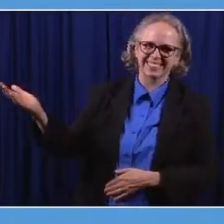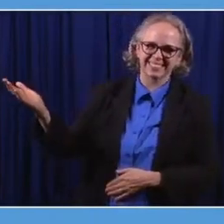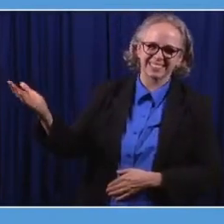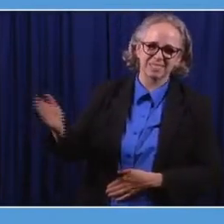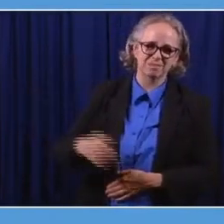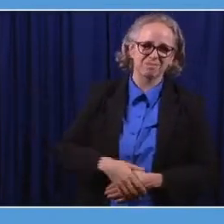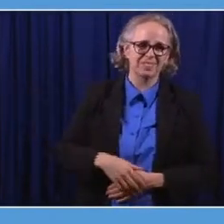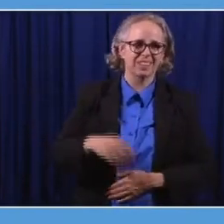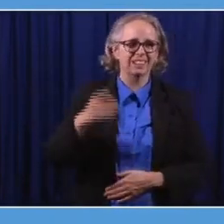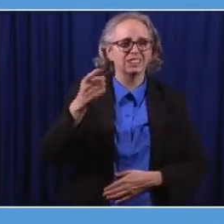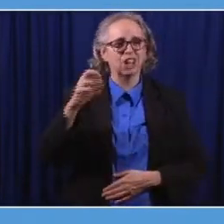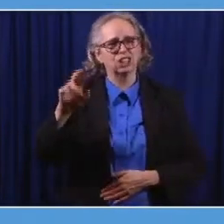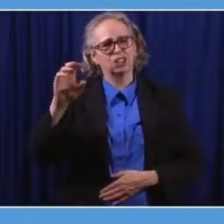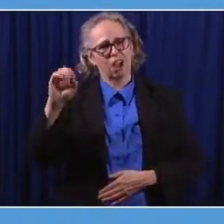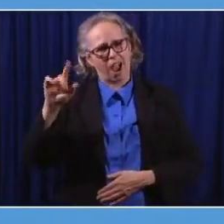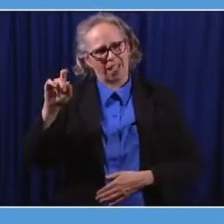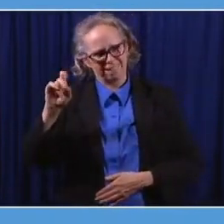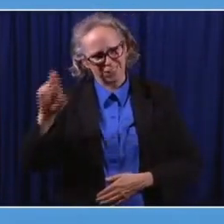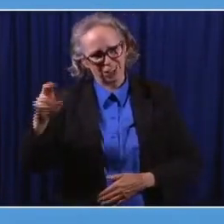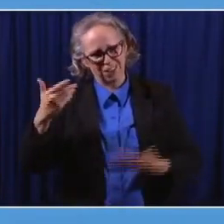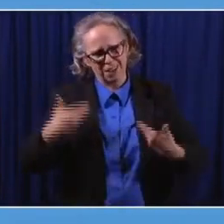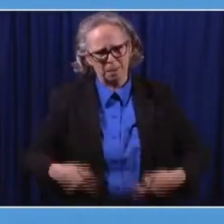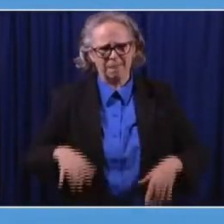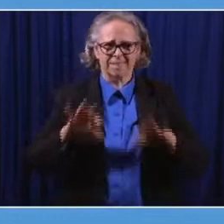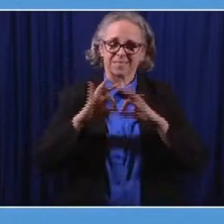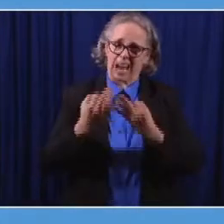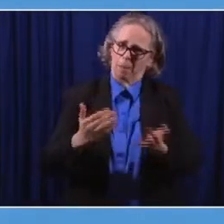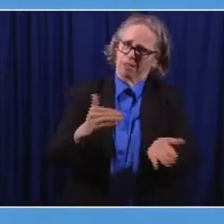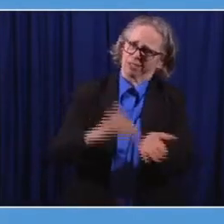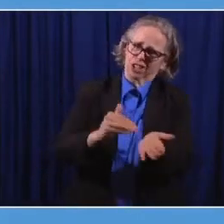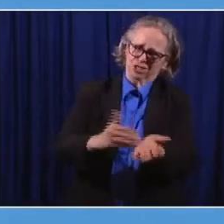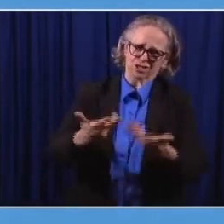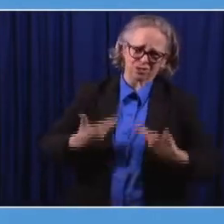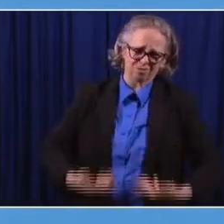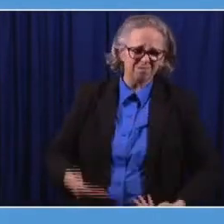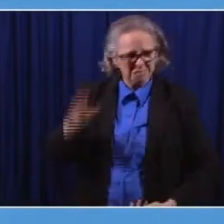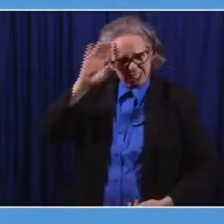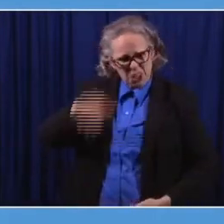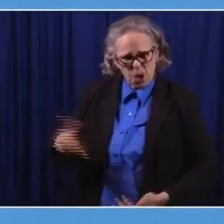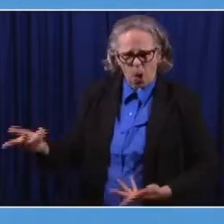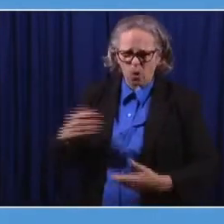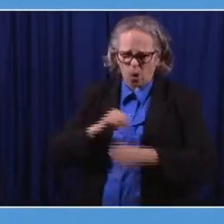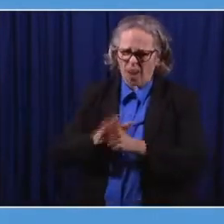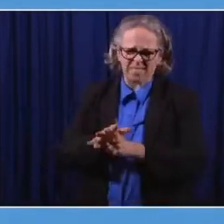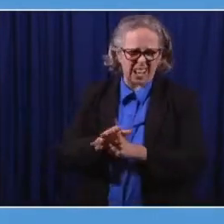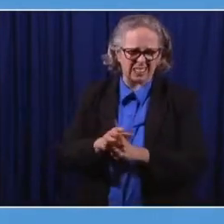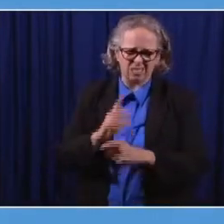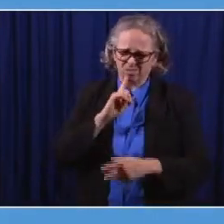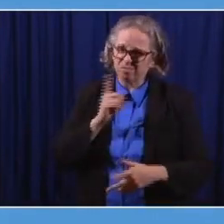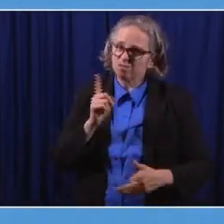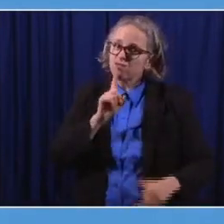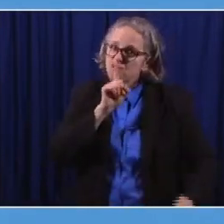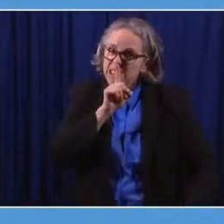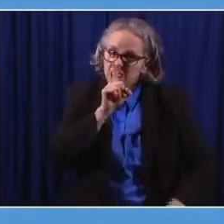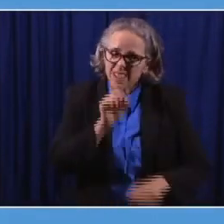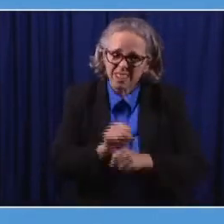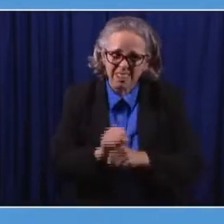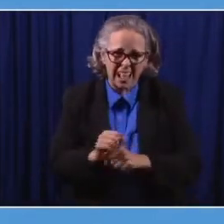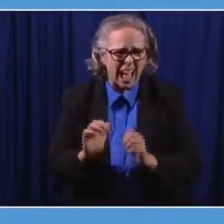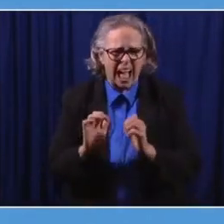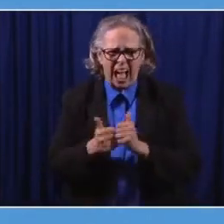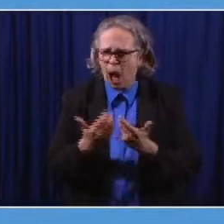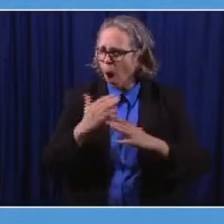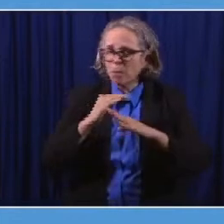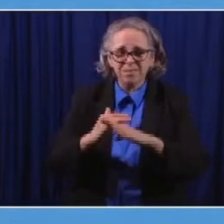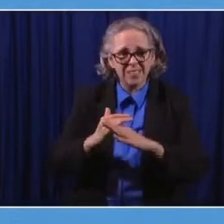As a family doctor, I know the health threat of the coronavirus is very real. And I also know that one of the best preventative measures you and I can take against